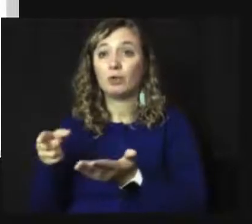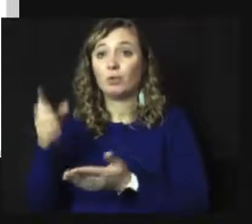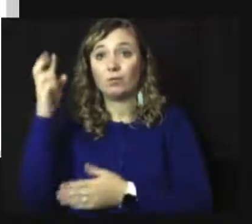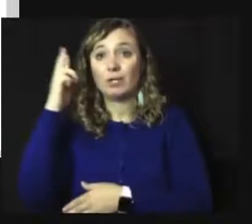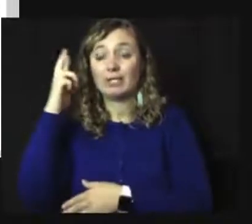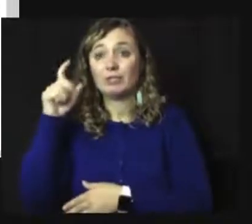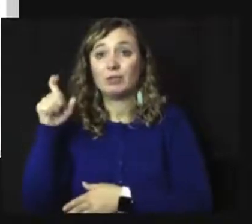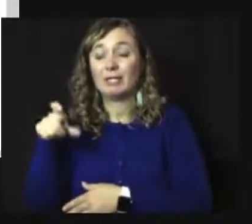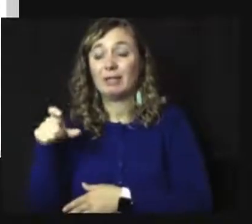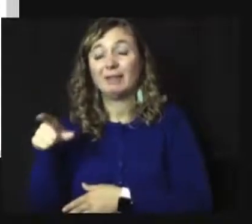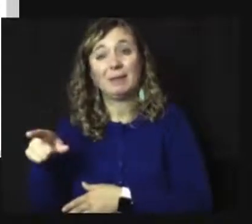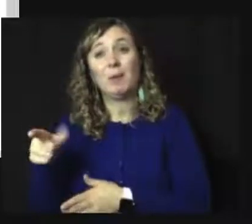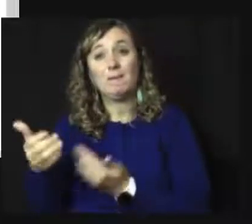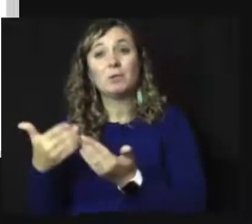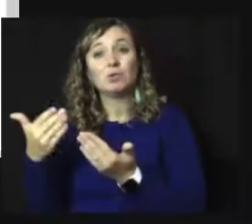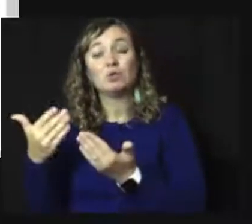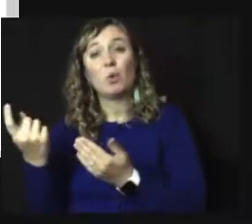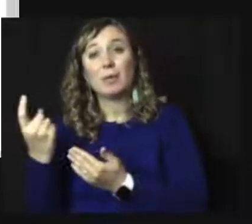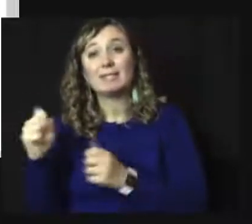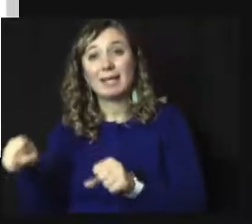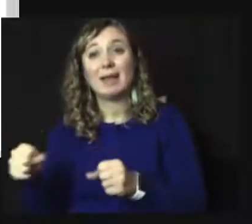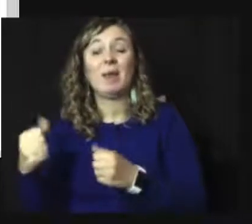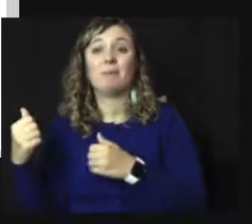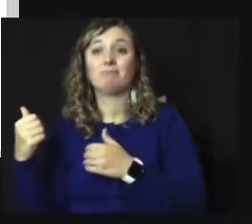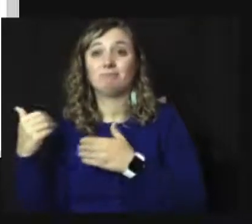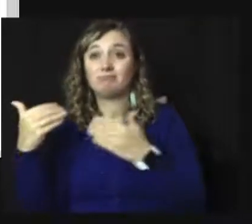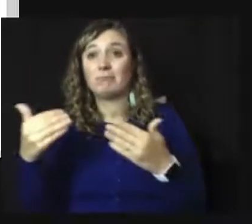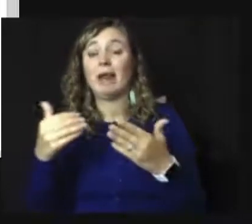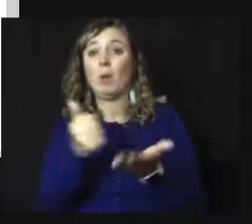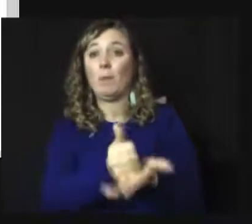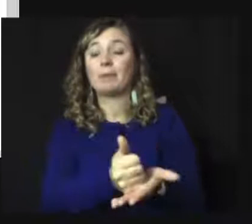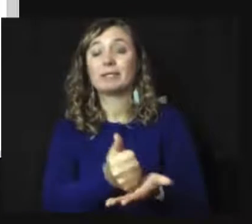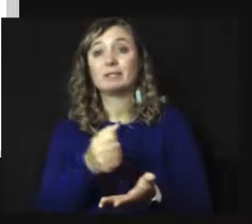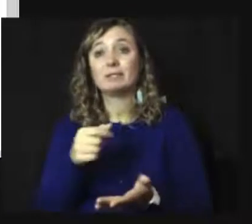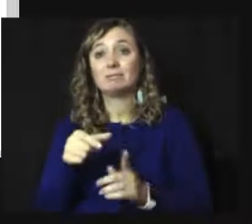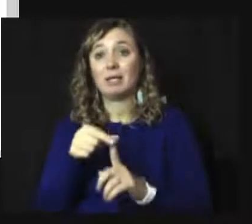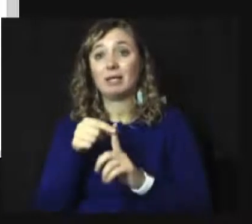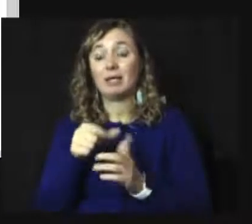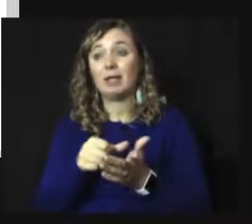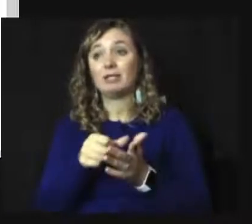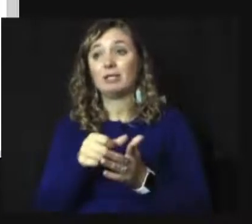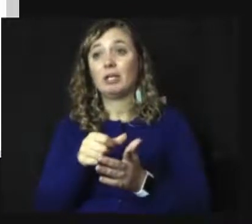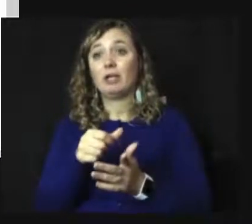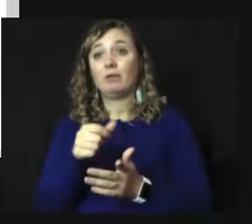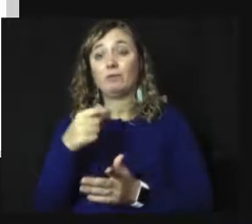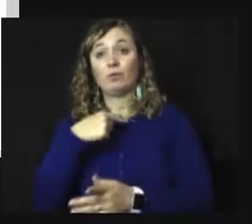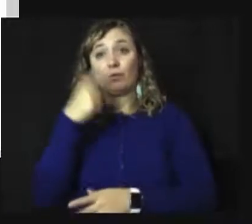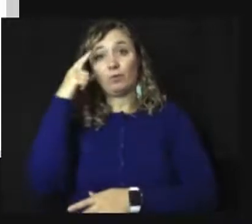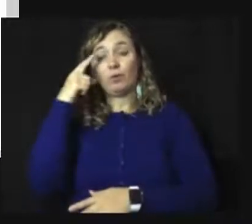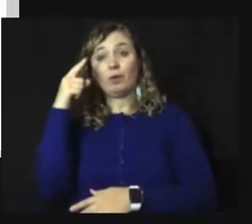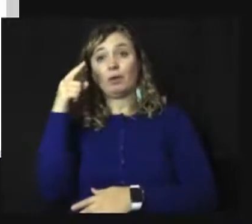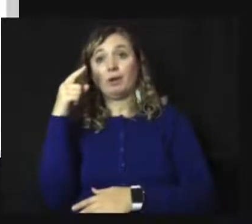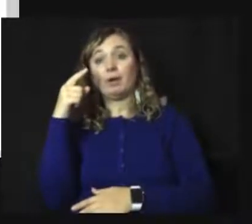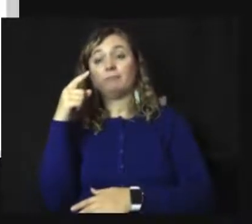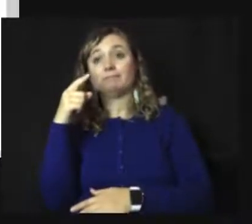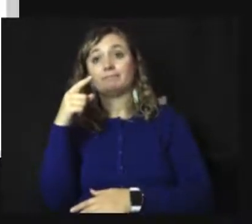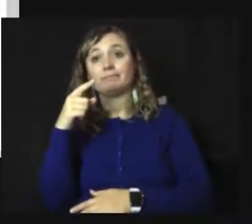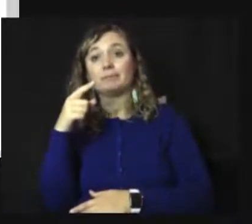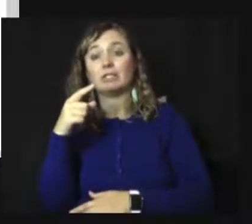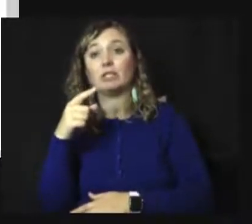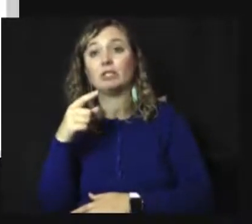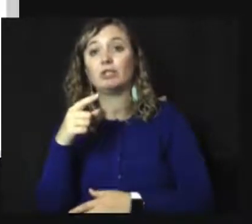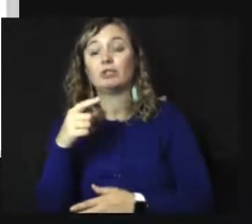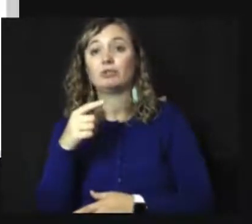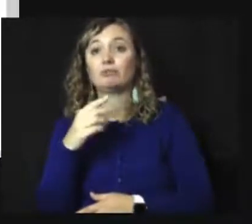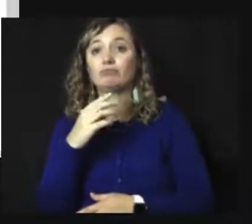you. Especially for like my experience was being a student of color at a PWI. And a lot of